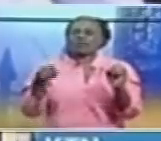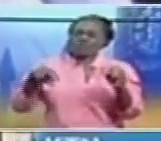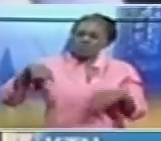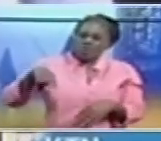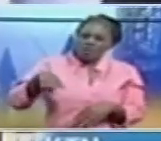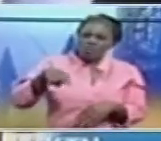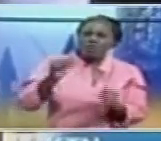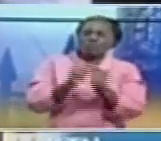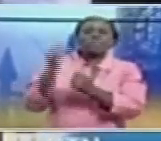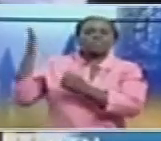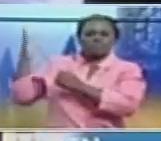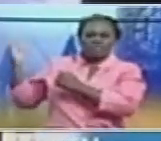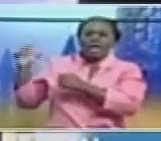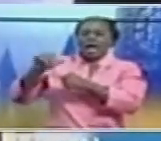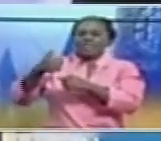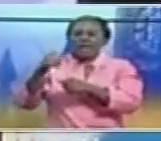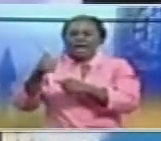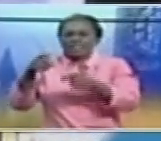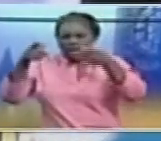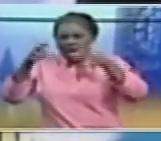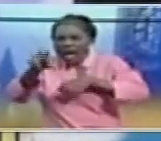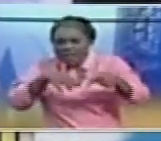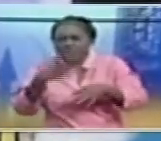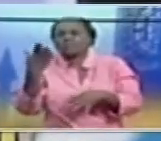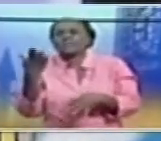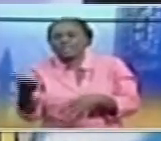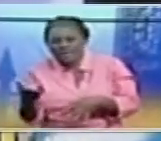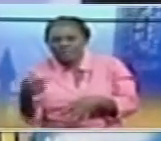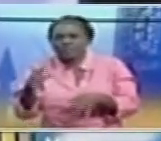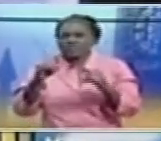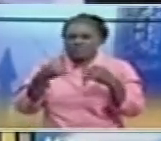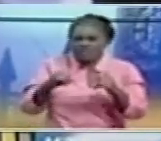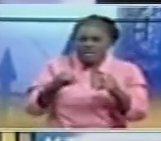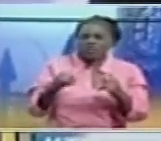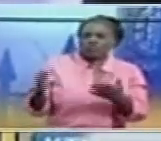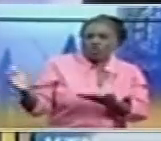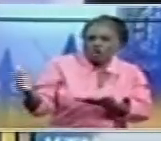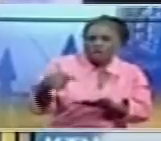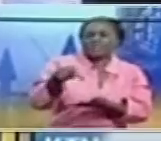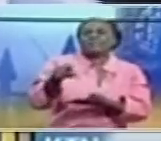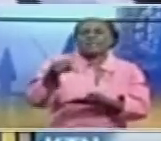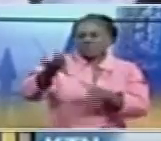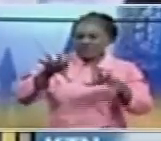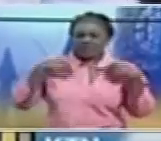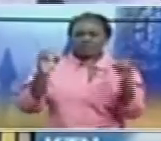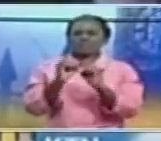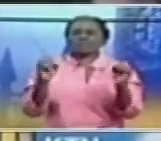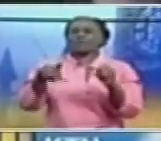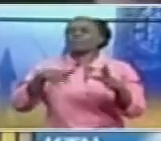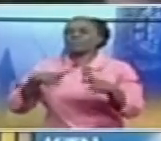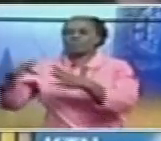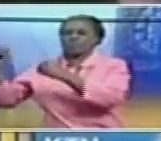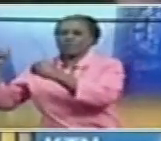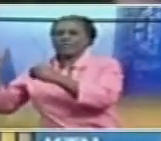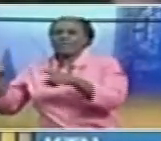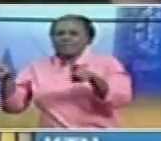walk where other elands from the wild saw him, and they tried to come after him, but he refused, he ran.